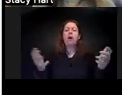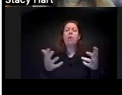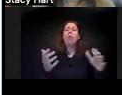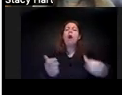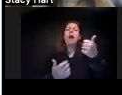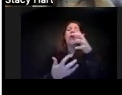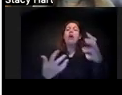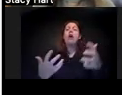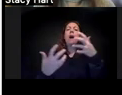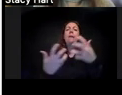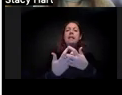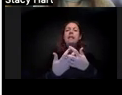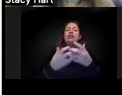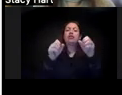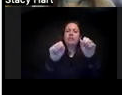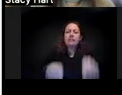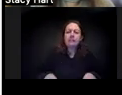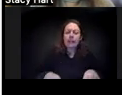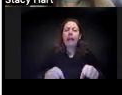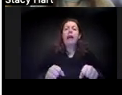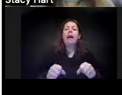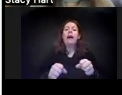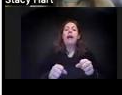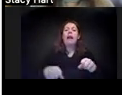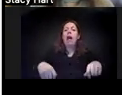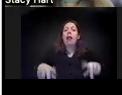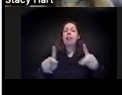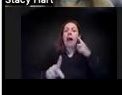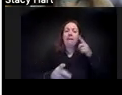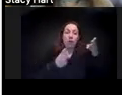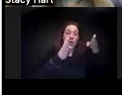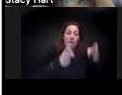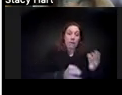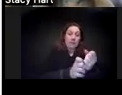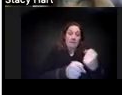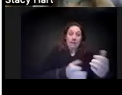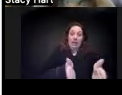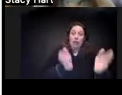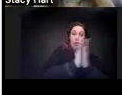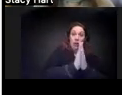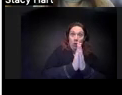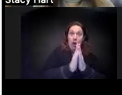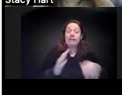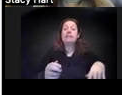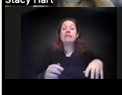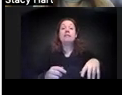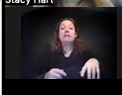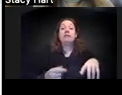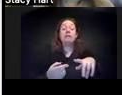an ongoing conversation, and the conversation is critical. Next question.